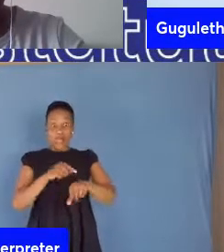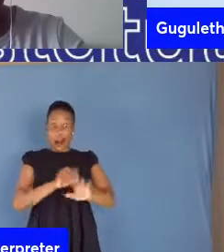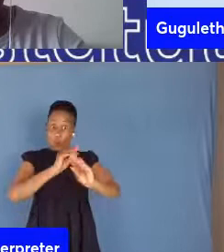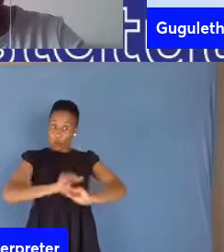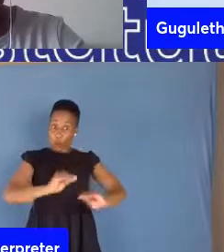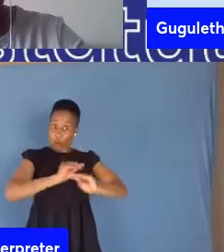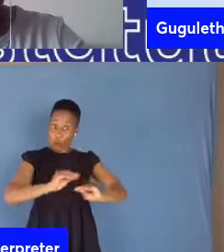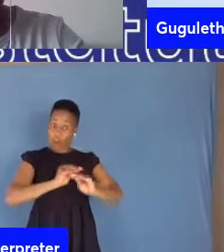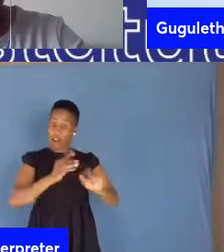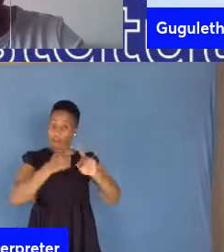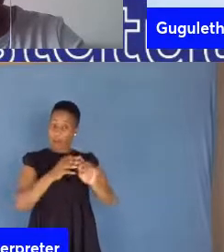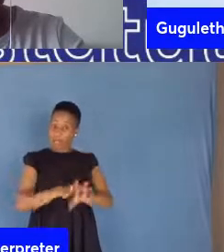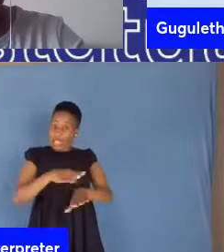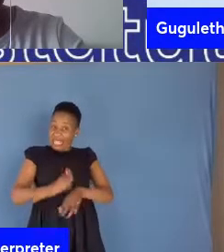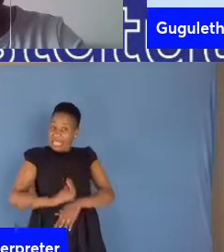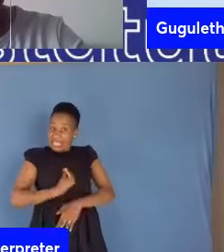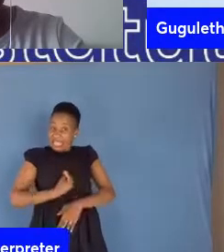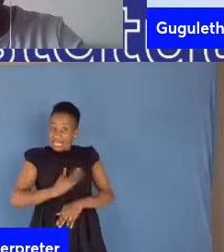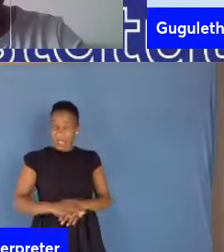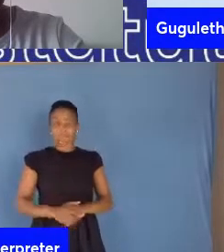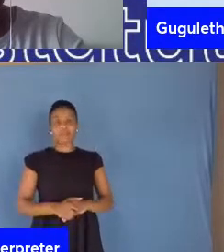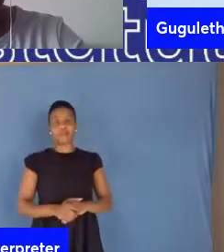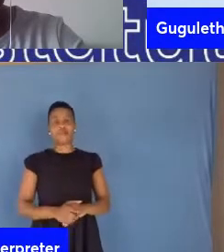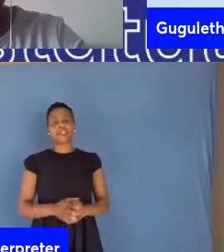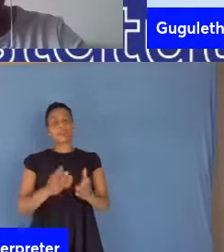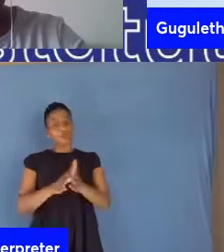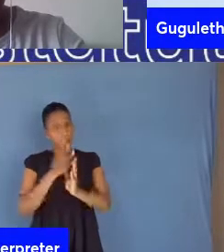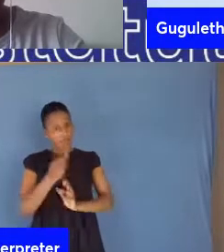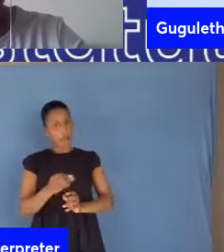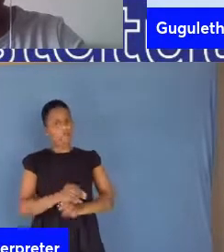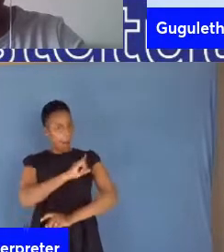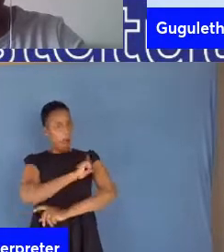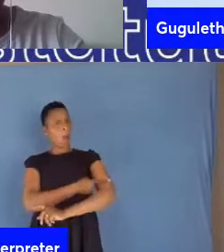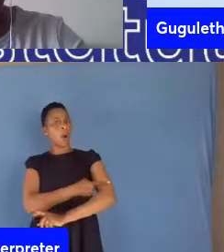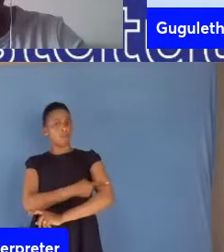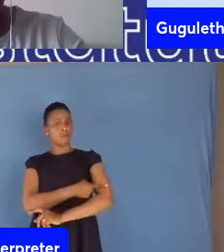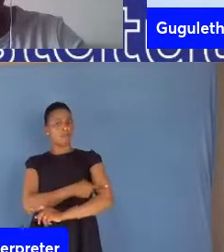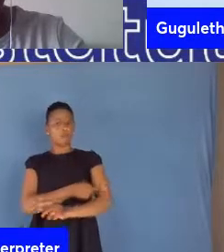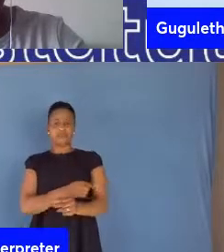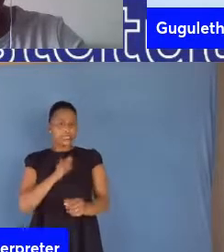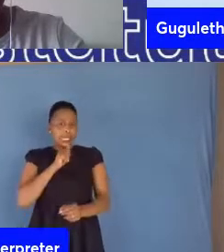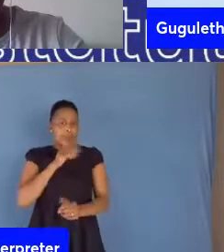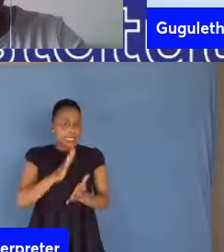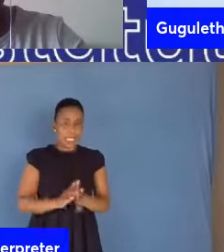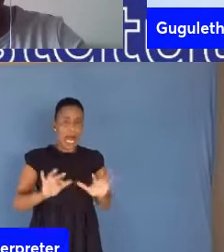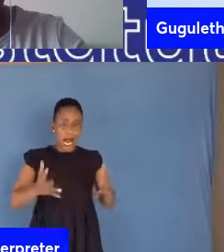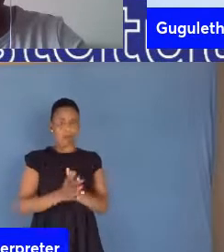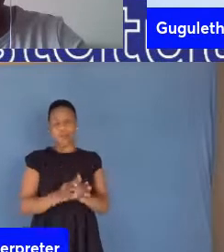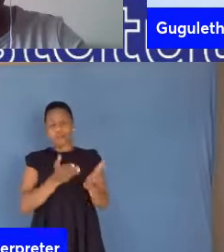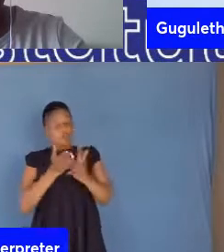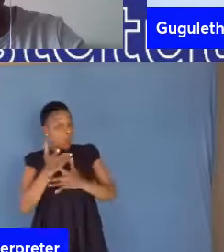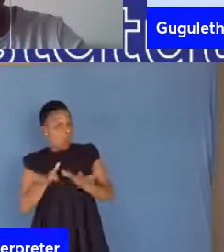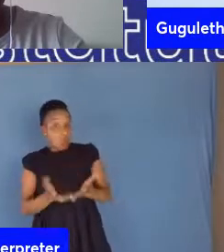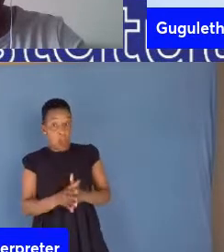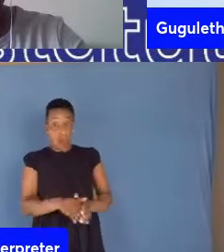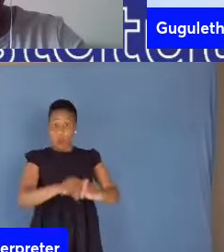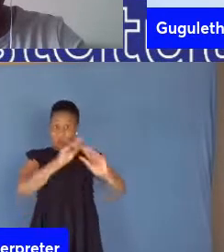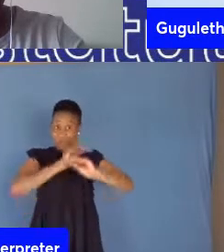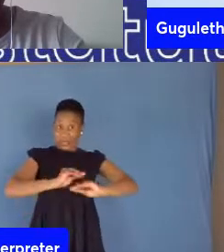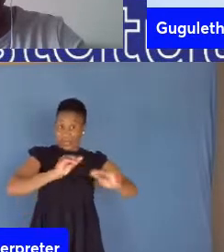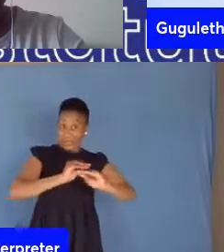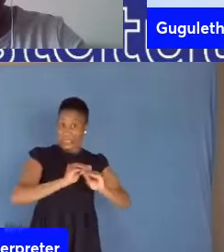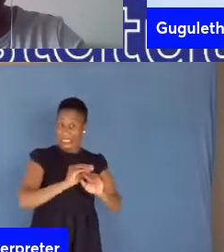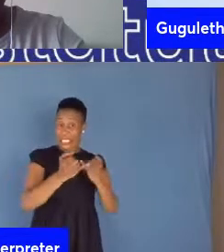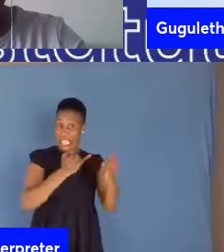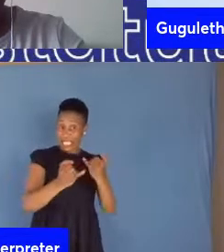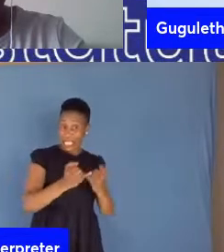young age, to have their power, whether it's through comprehensive sexual education or whether it's through teaching them narratives that